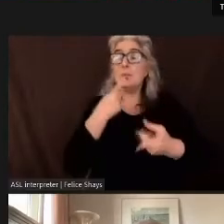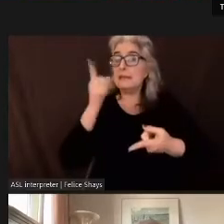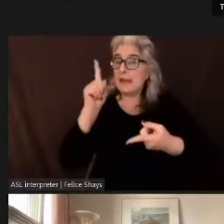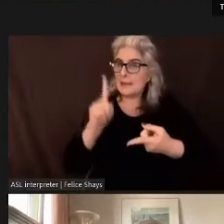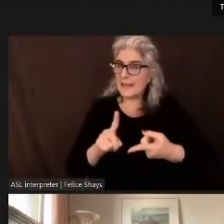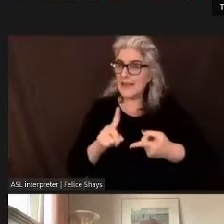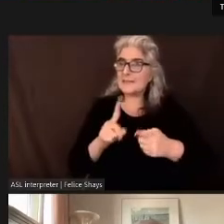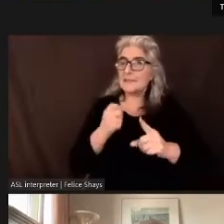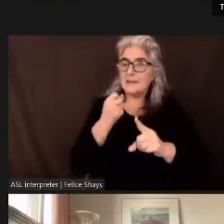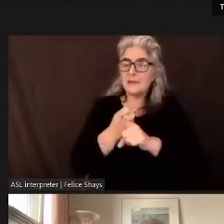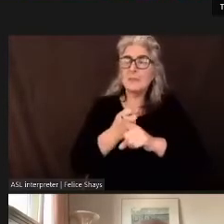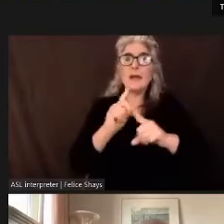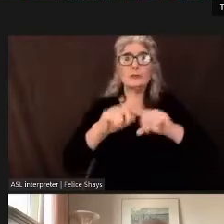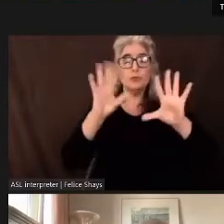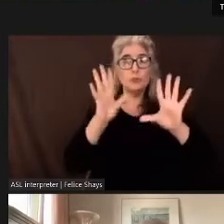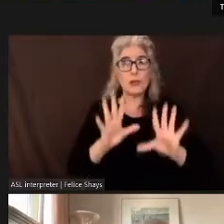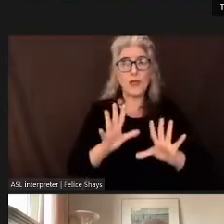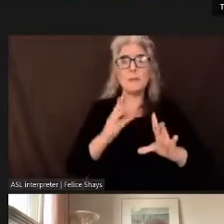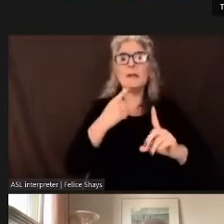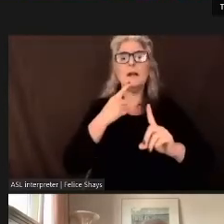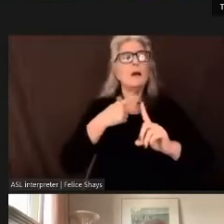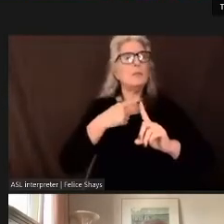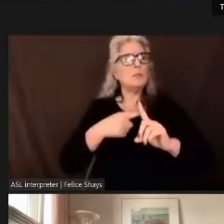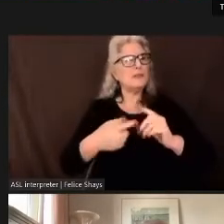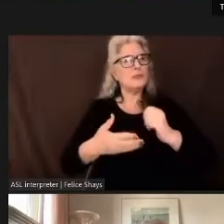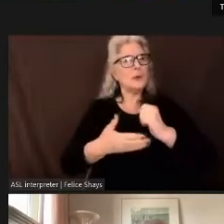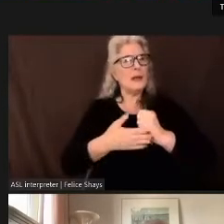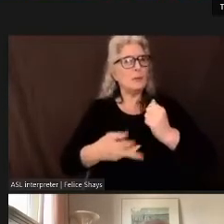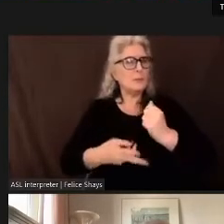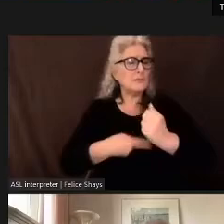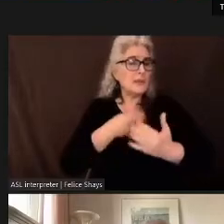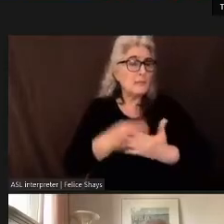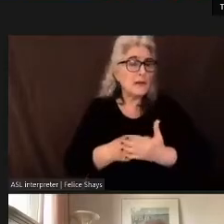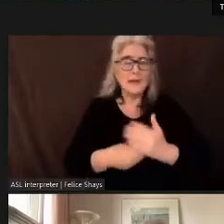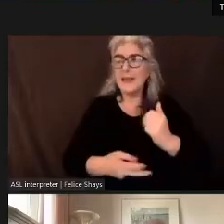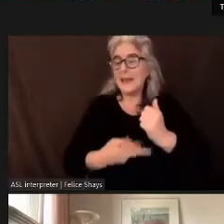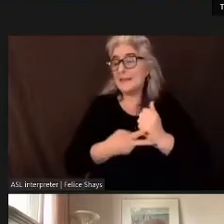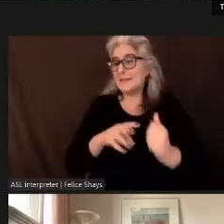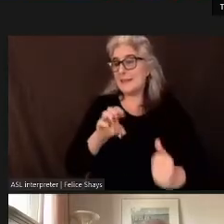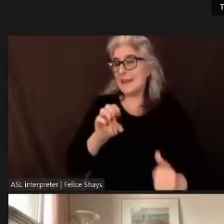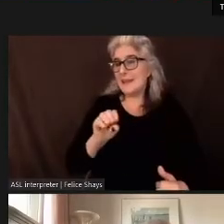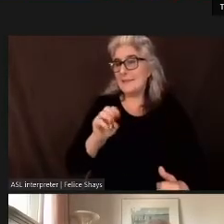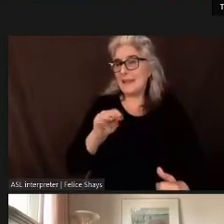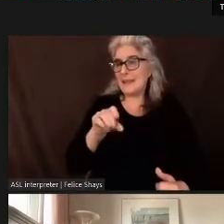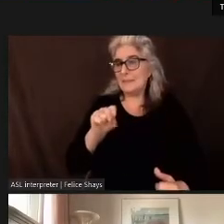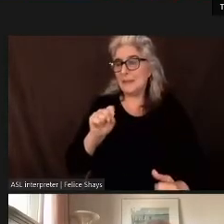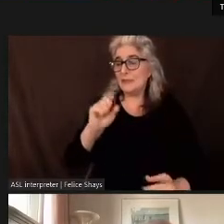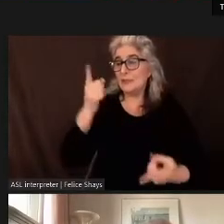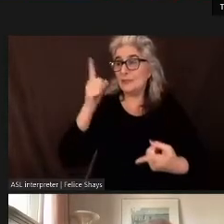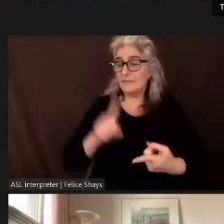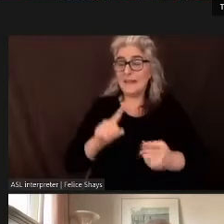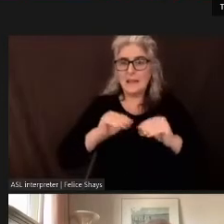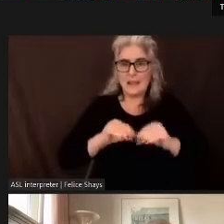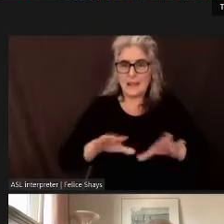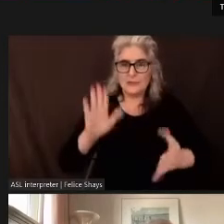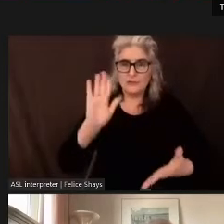it. So yeah, again, thank you for having me. I'm looking forward to the discussion.